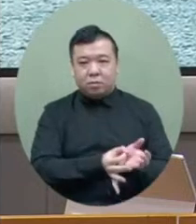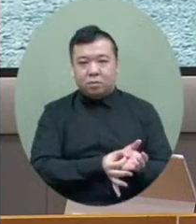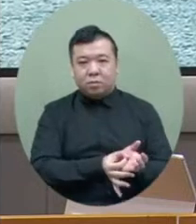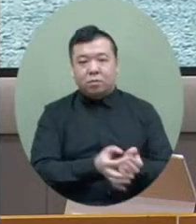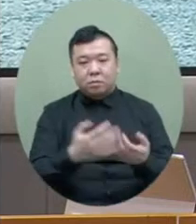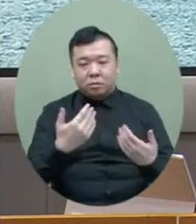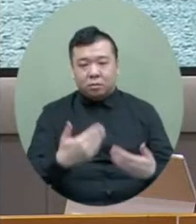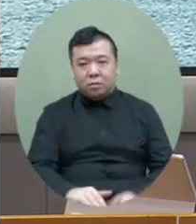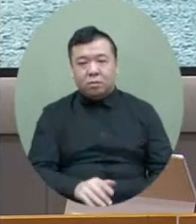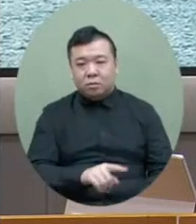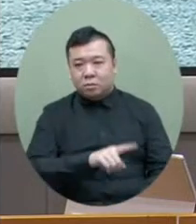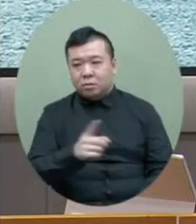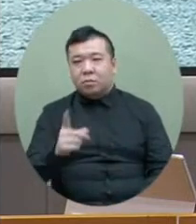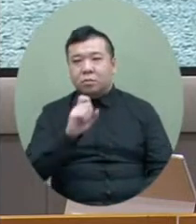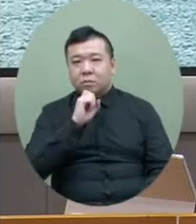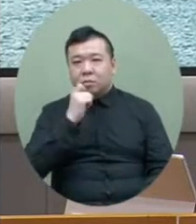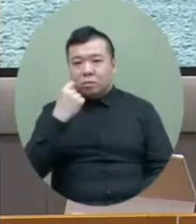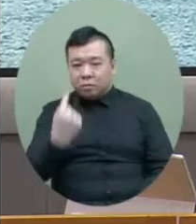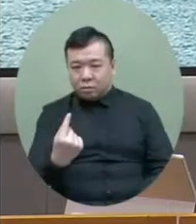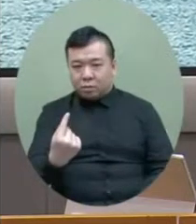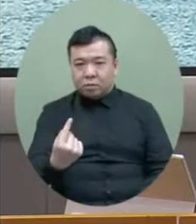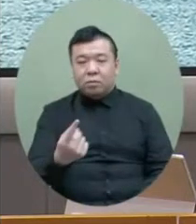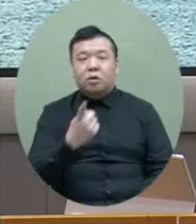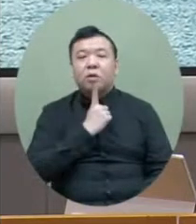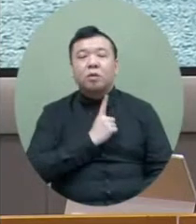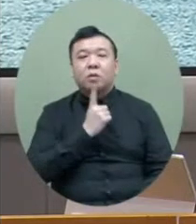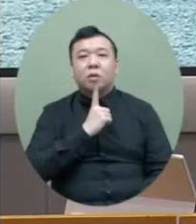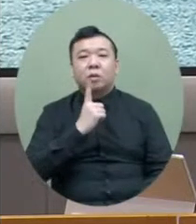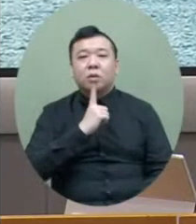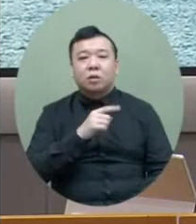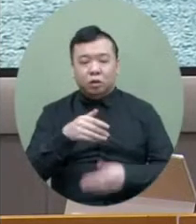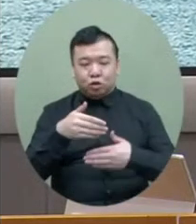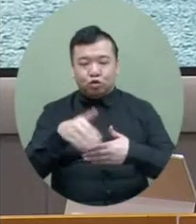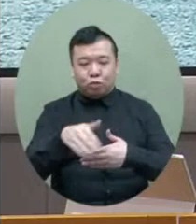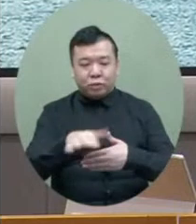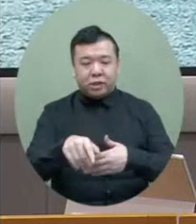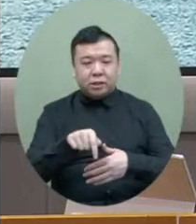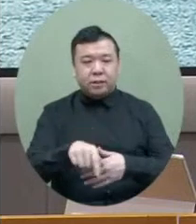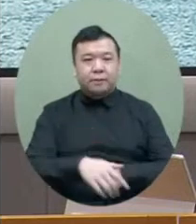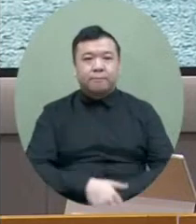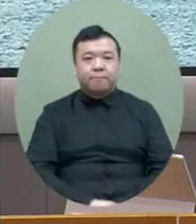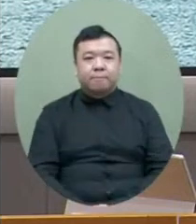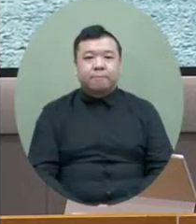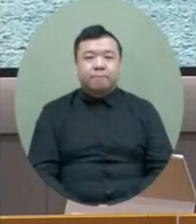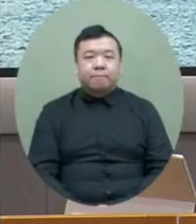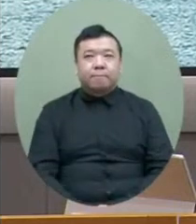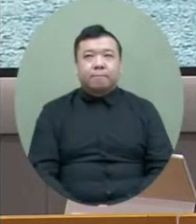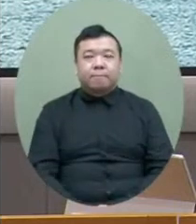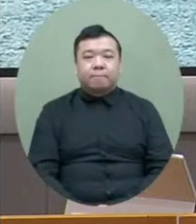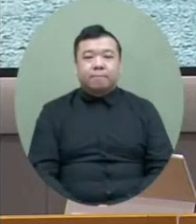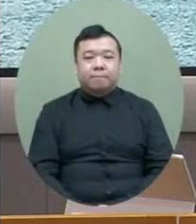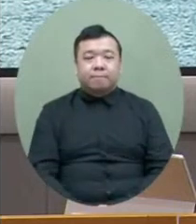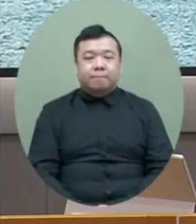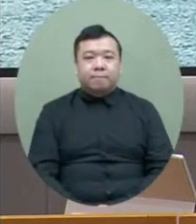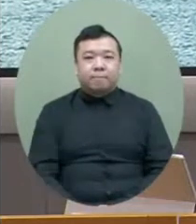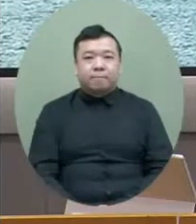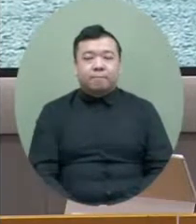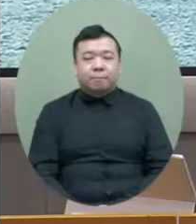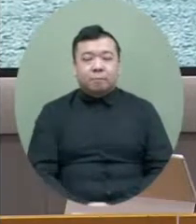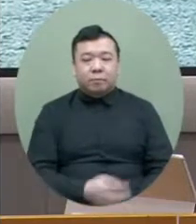from the Hong Kong specified area, and 1 outside the Hong Kong specified